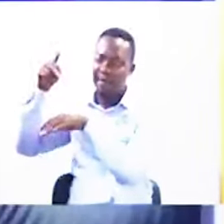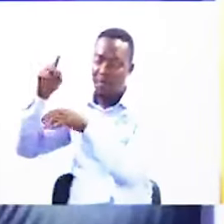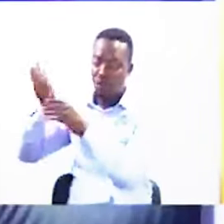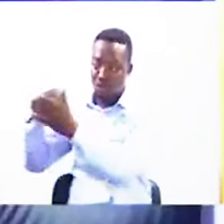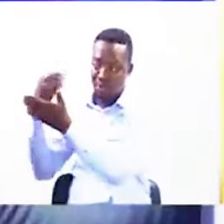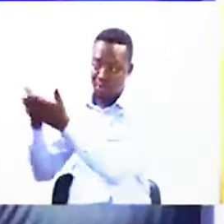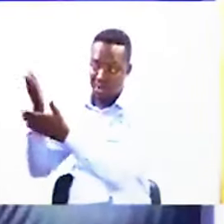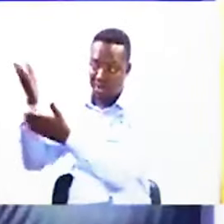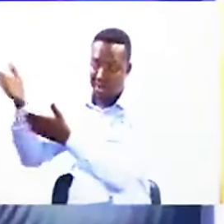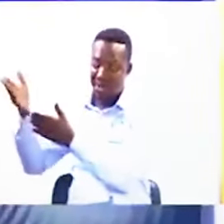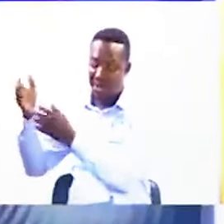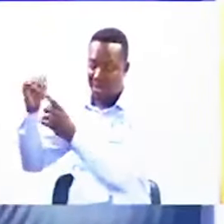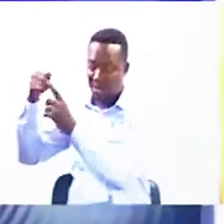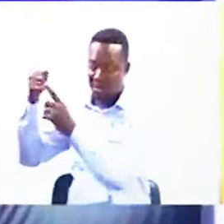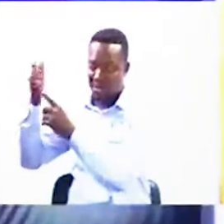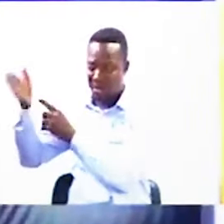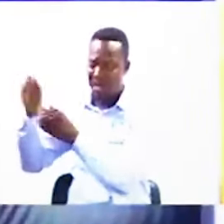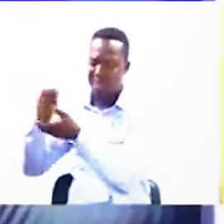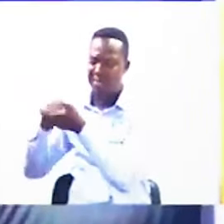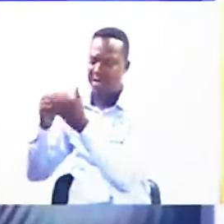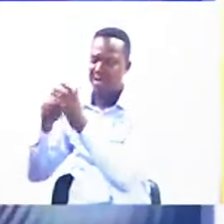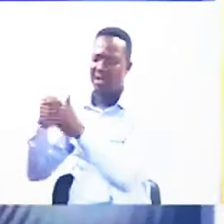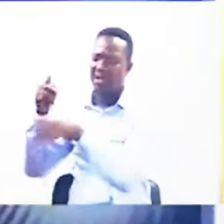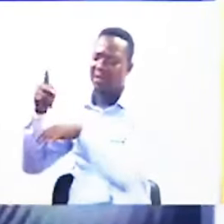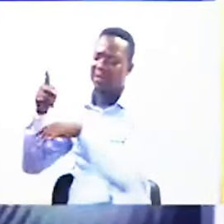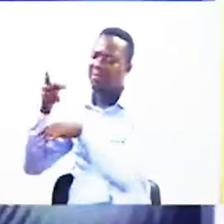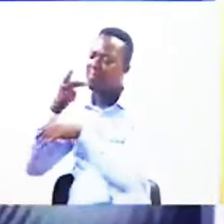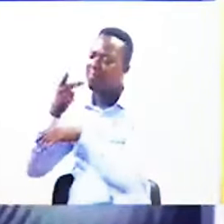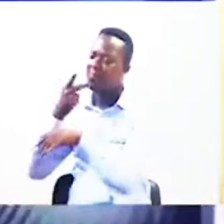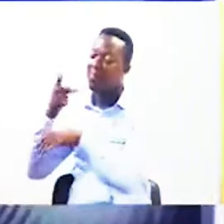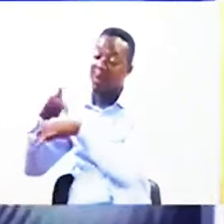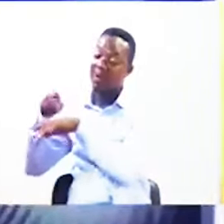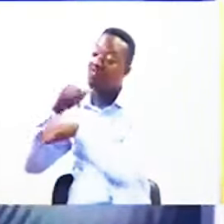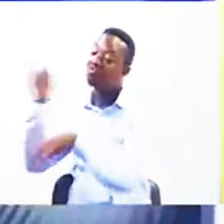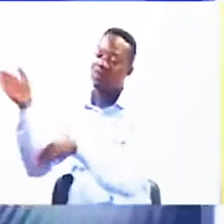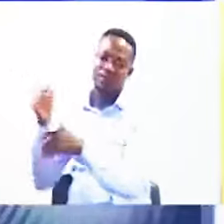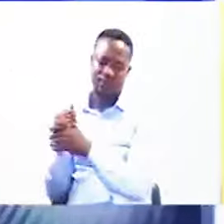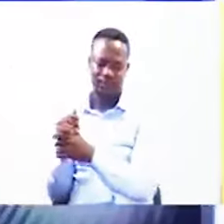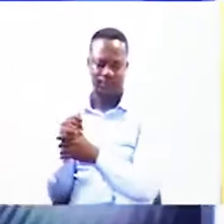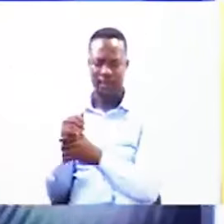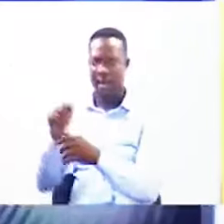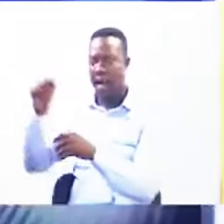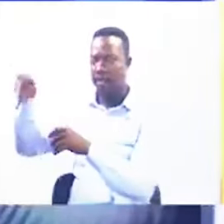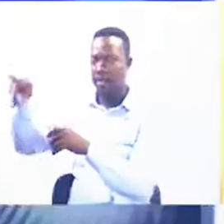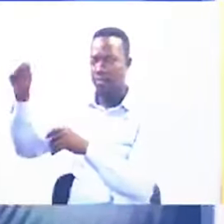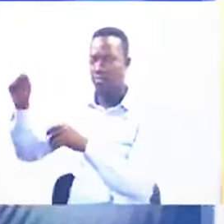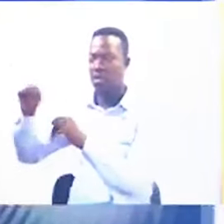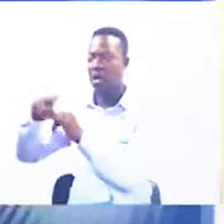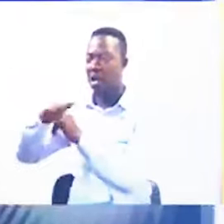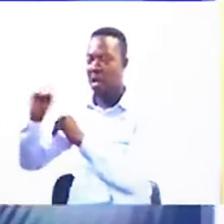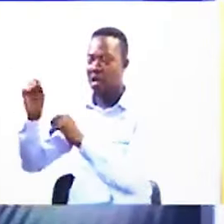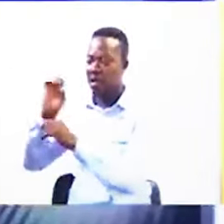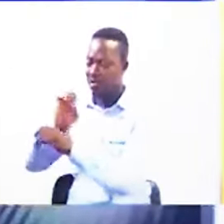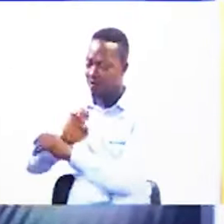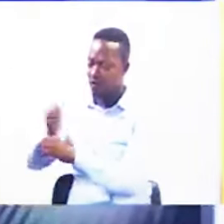verse 6. The apostles and elders met to consider the question.